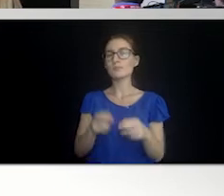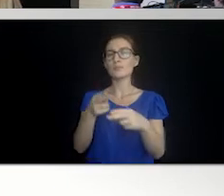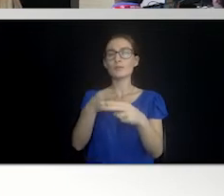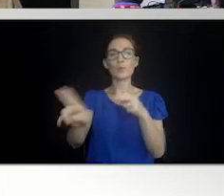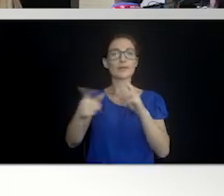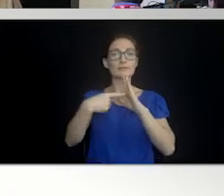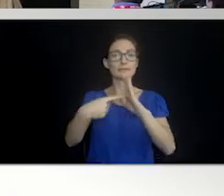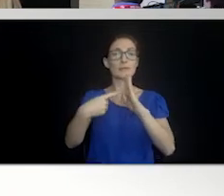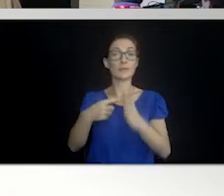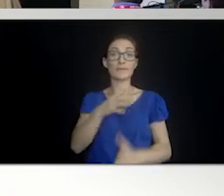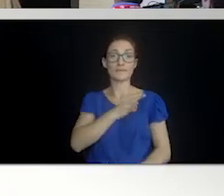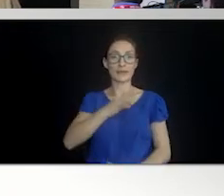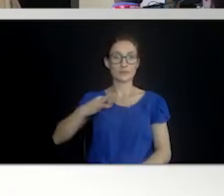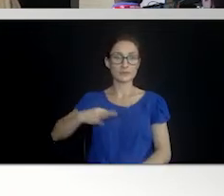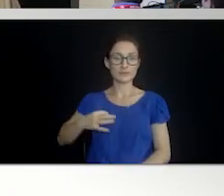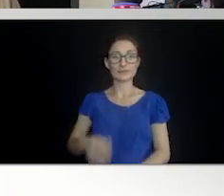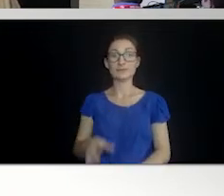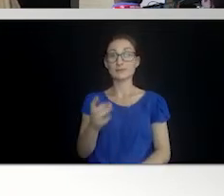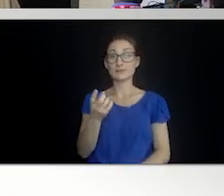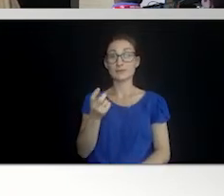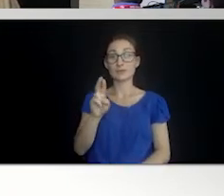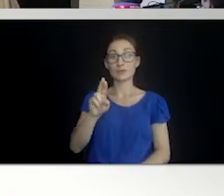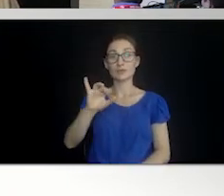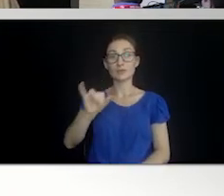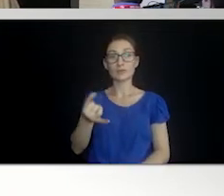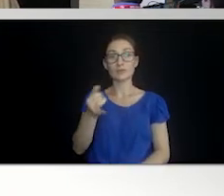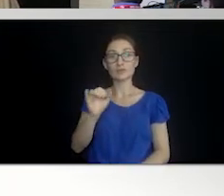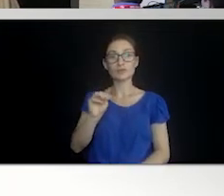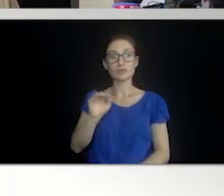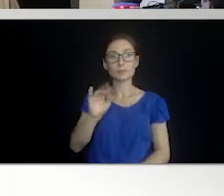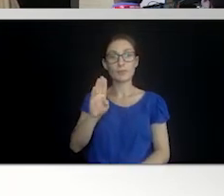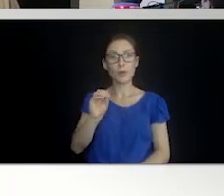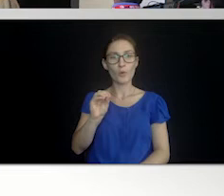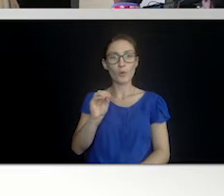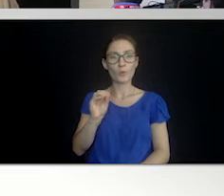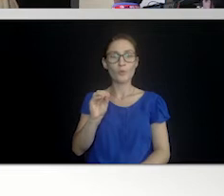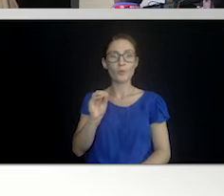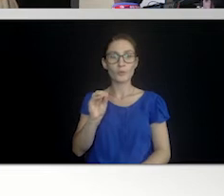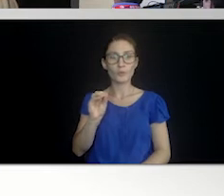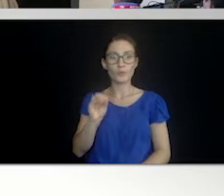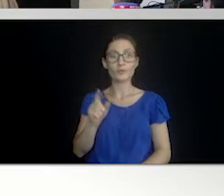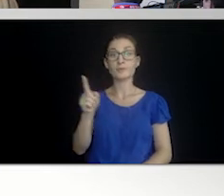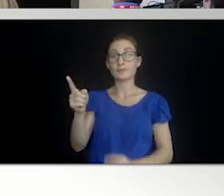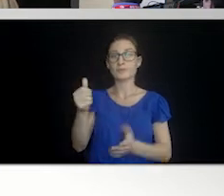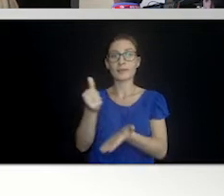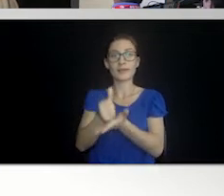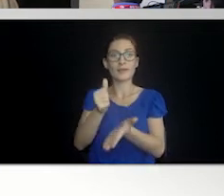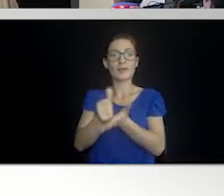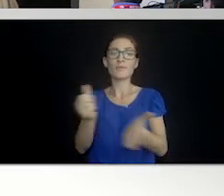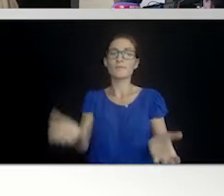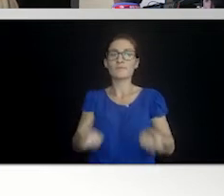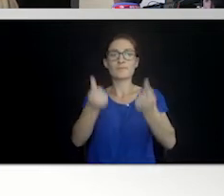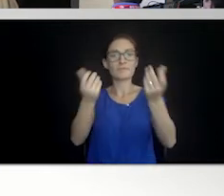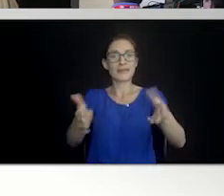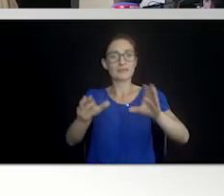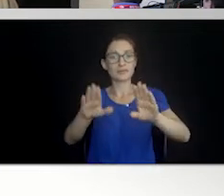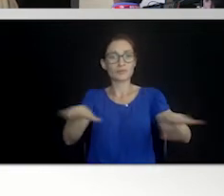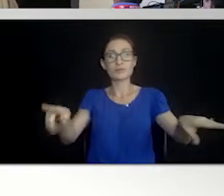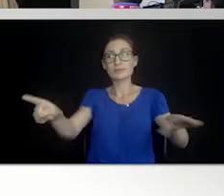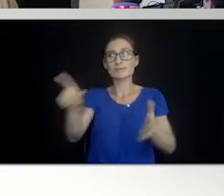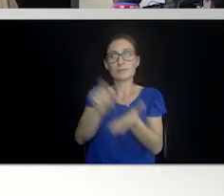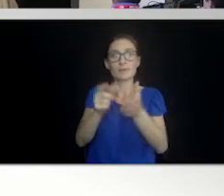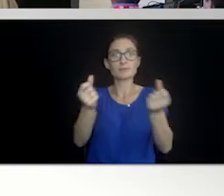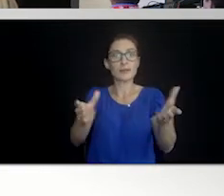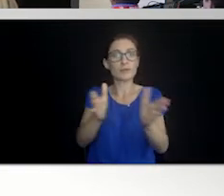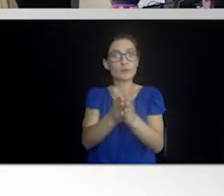And here's just a quick example of our faculty. Dr. Jim Ball works all over the country and has published a number of books. He's helped countless numbers of